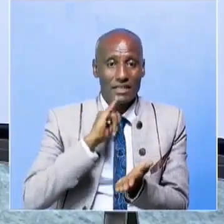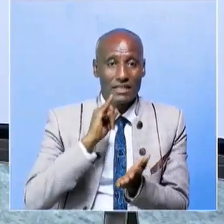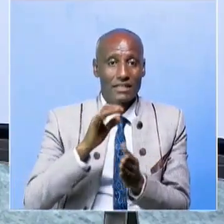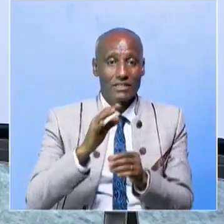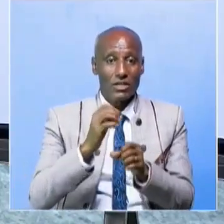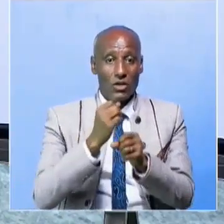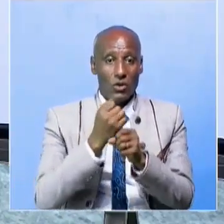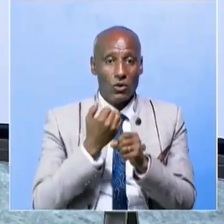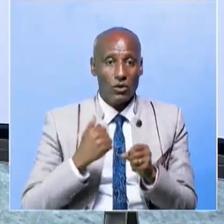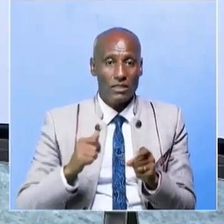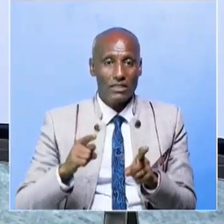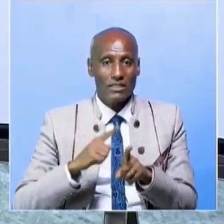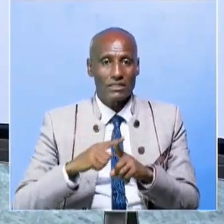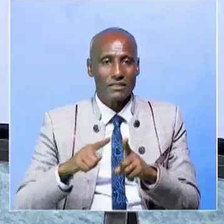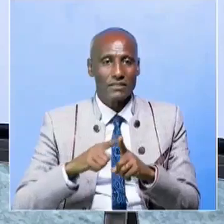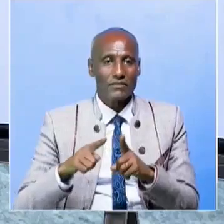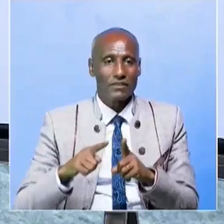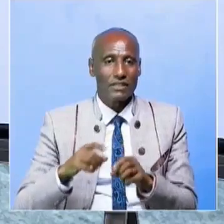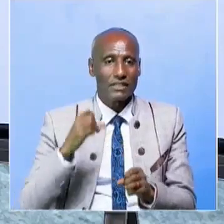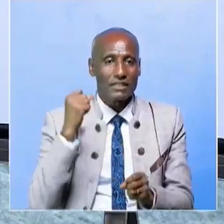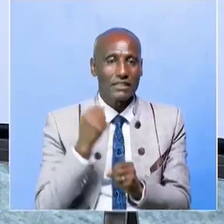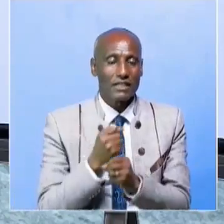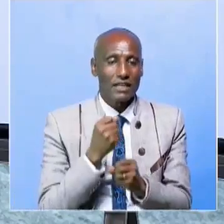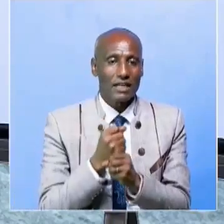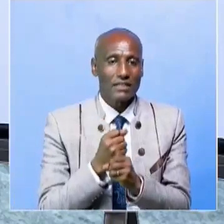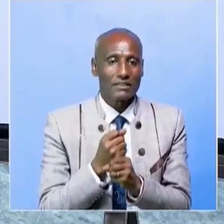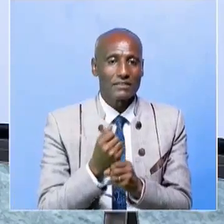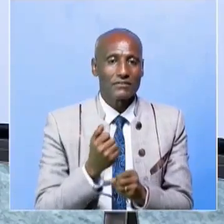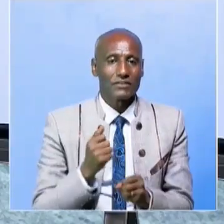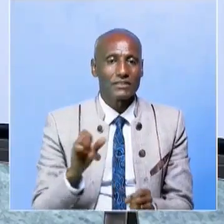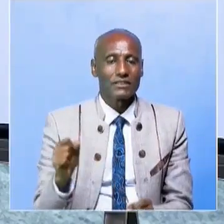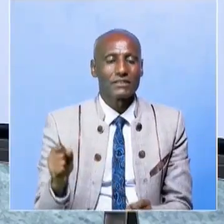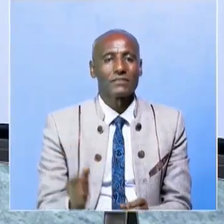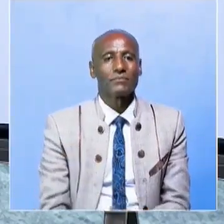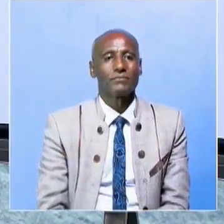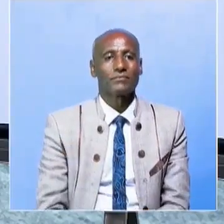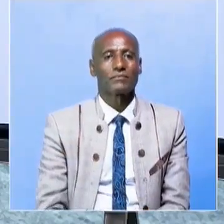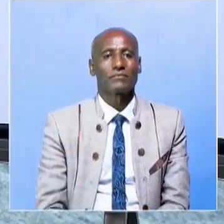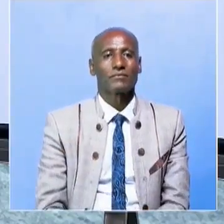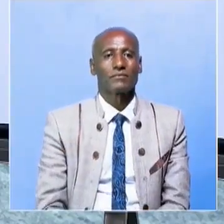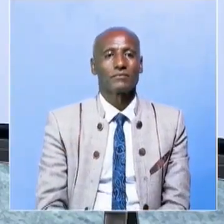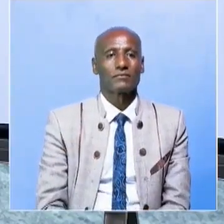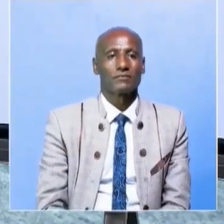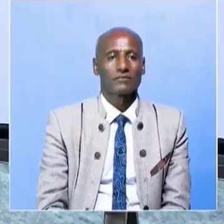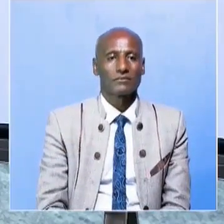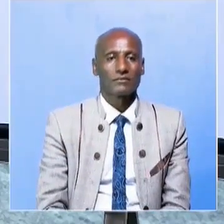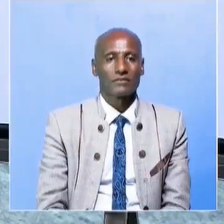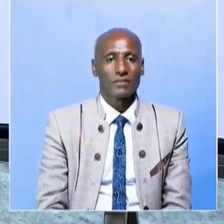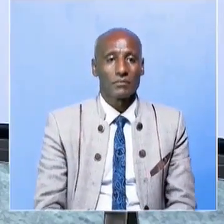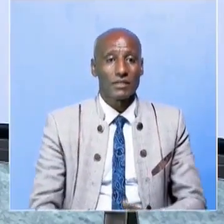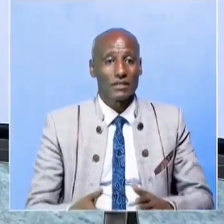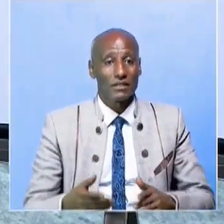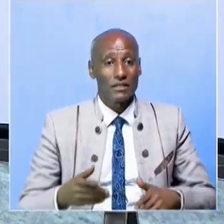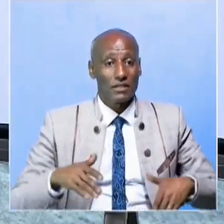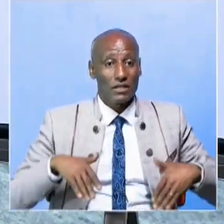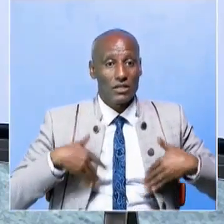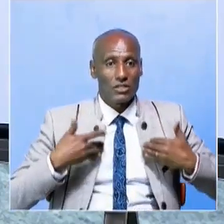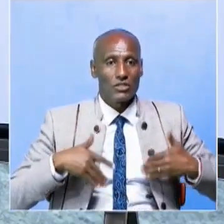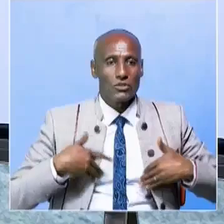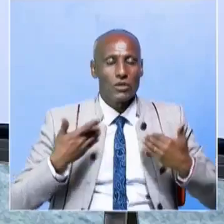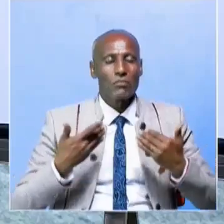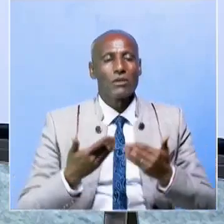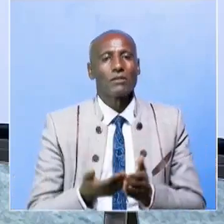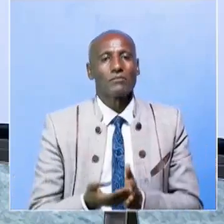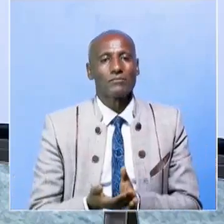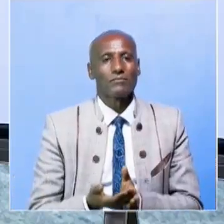activities. What do you think? We said earlier when we were talking about something fun, something